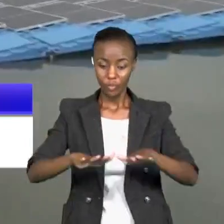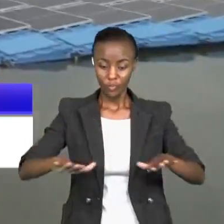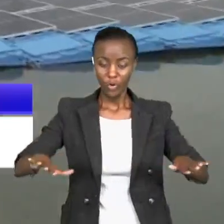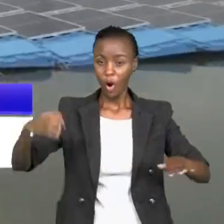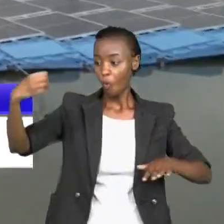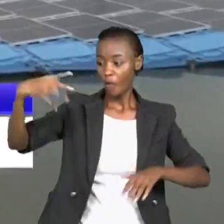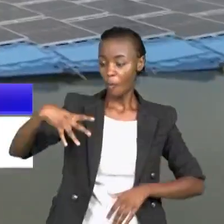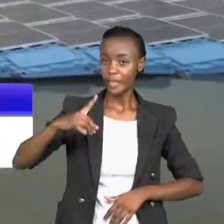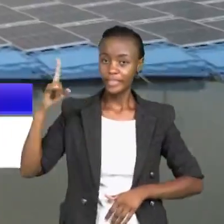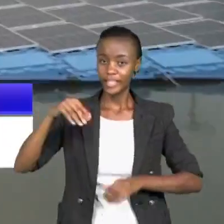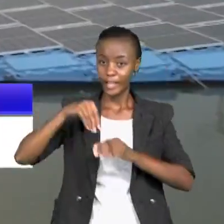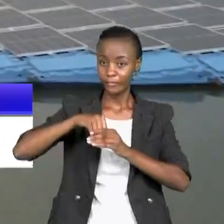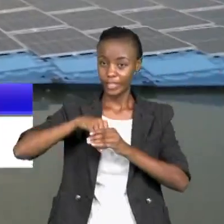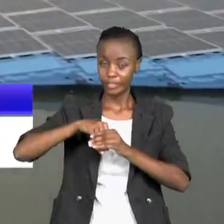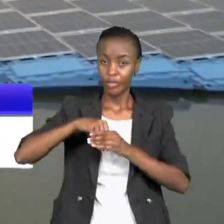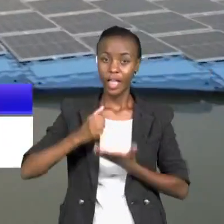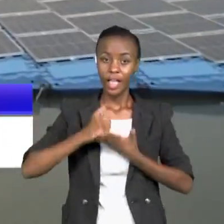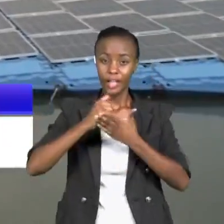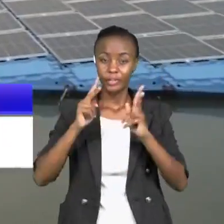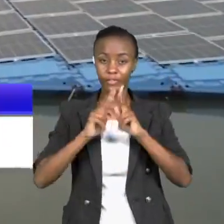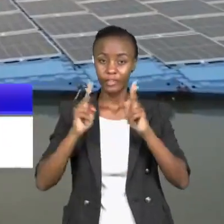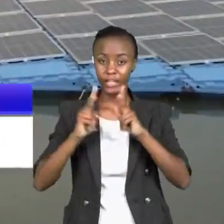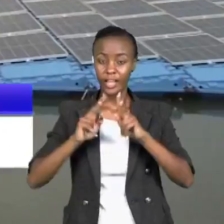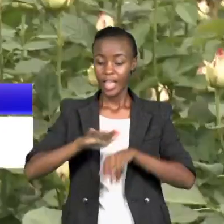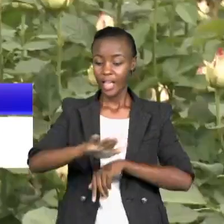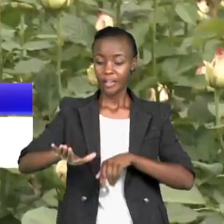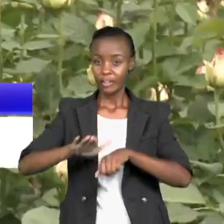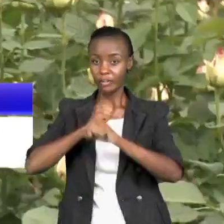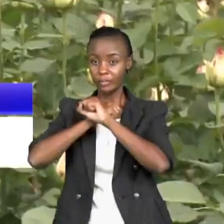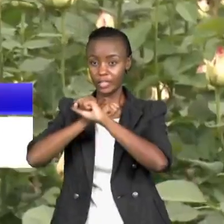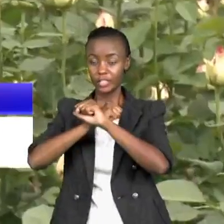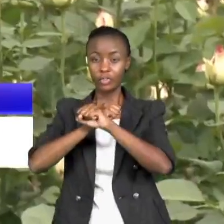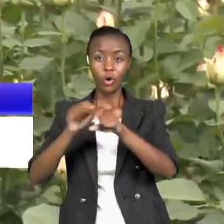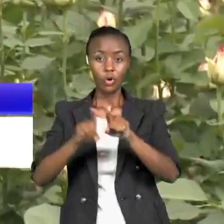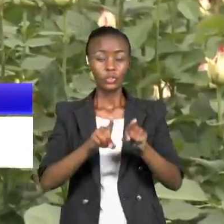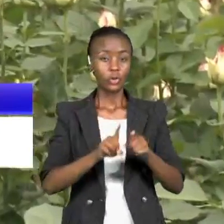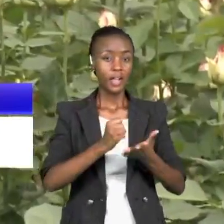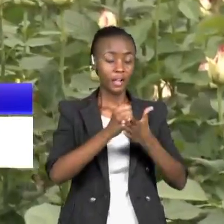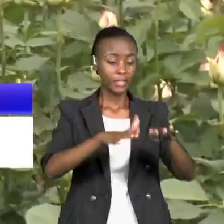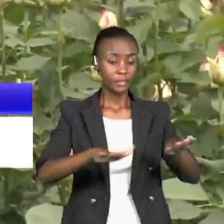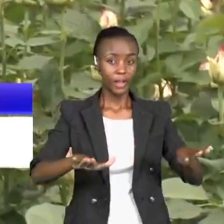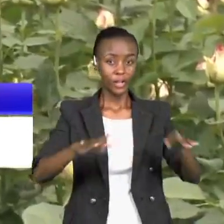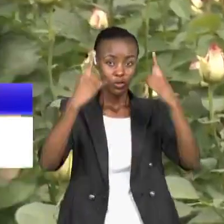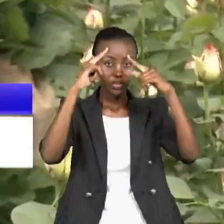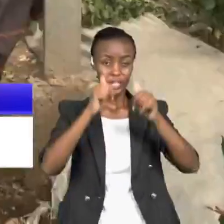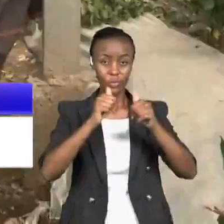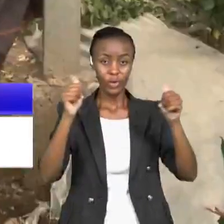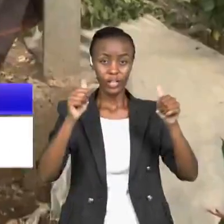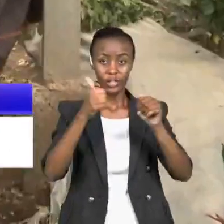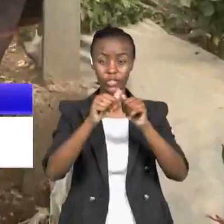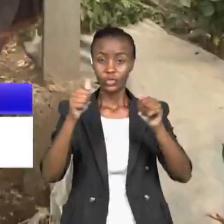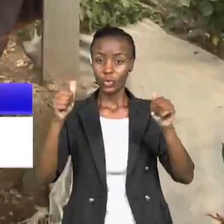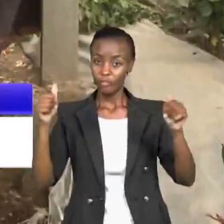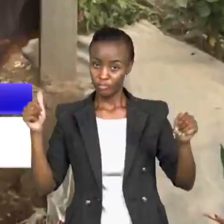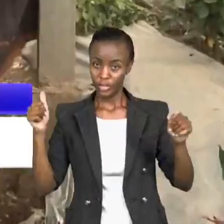flower farm invested has contributed to environmental protection and has also helped the farm further emerge out of the shadow of